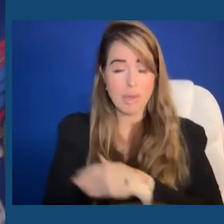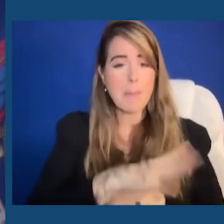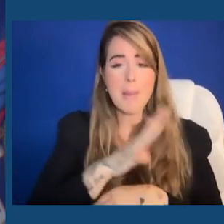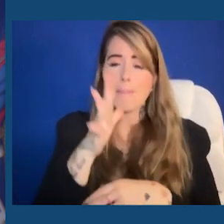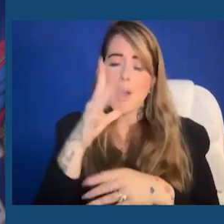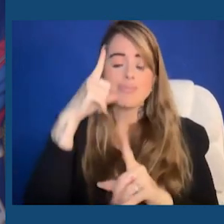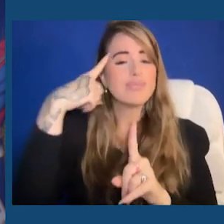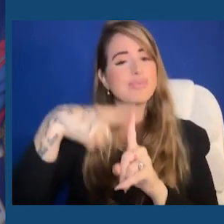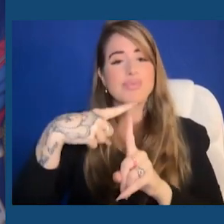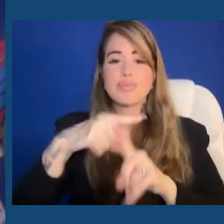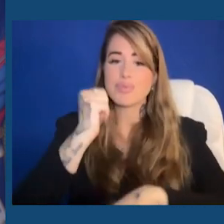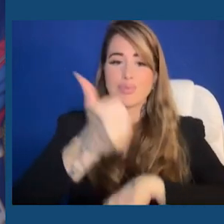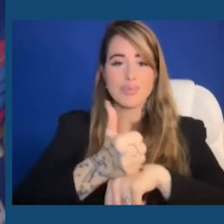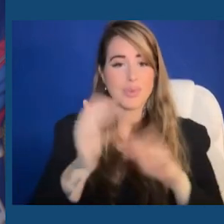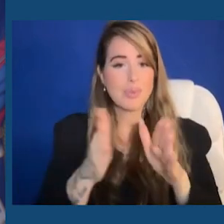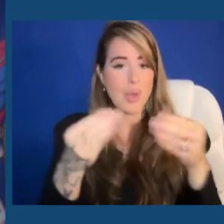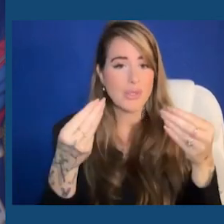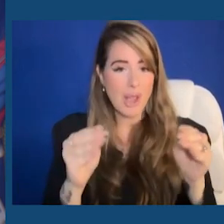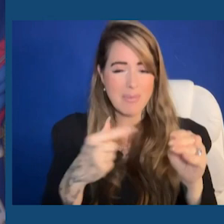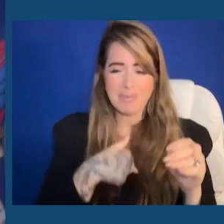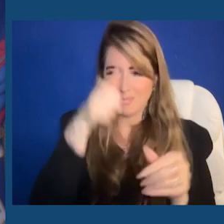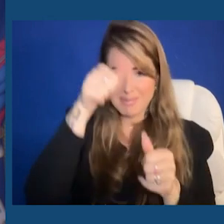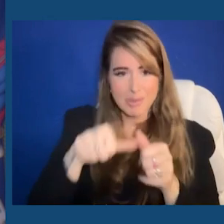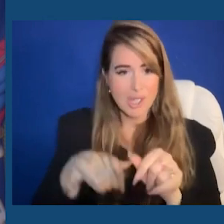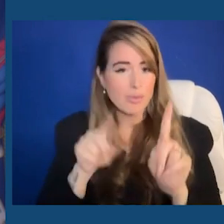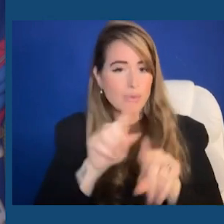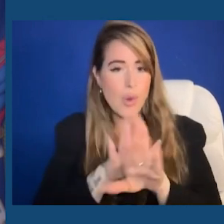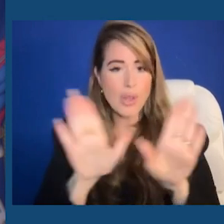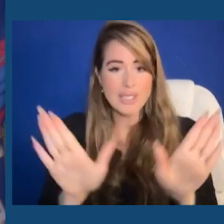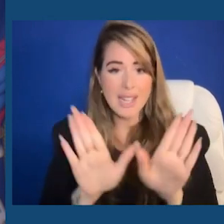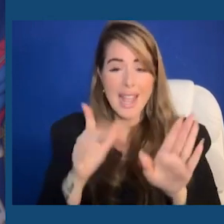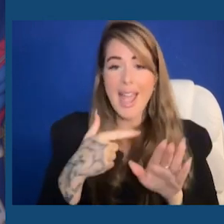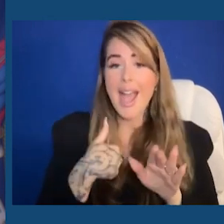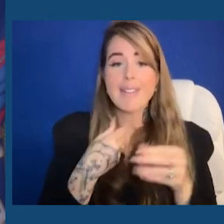and I'd sit there on Sundays and be the little sales clerk.